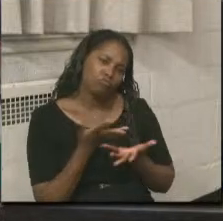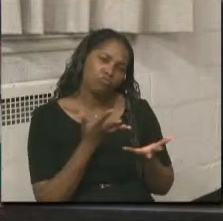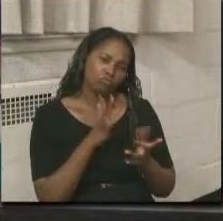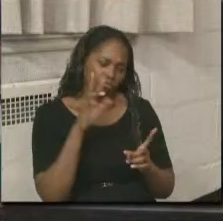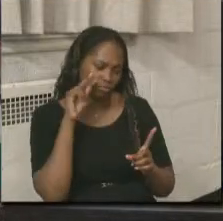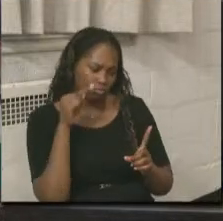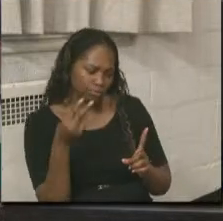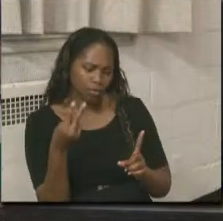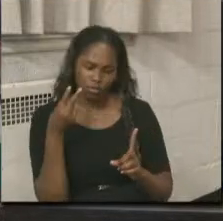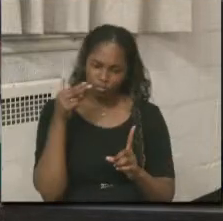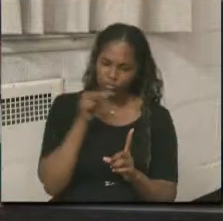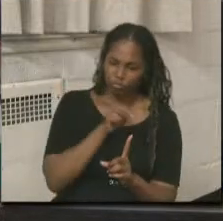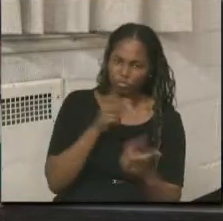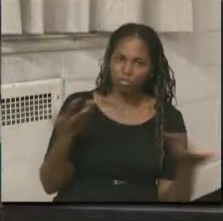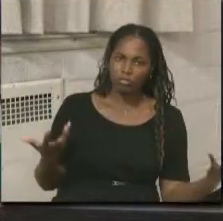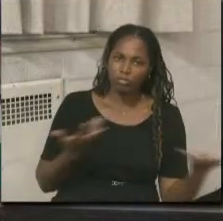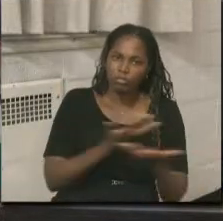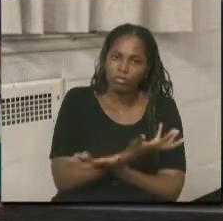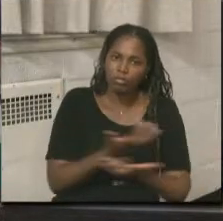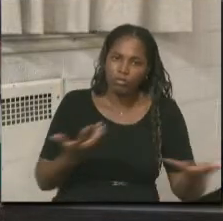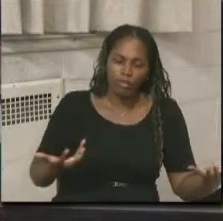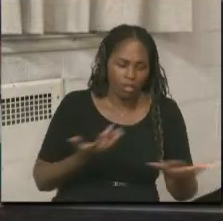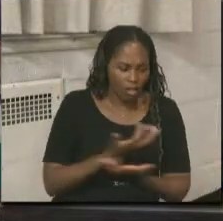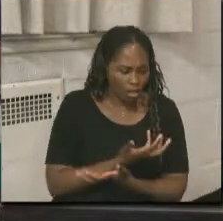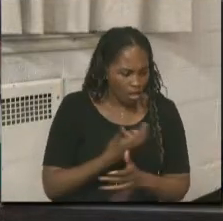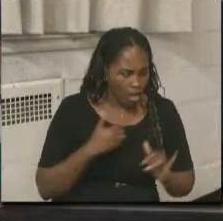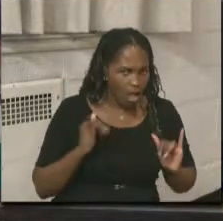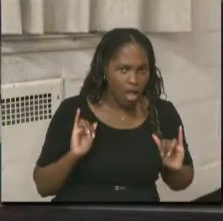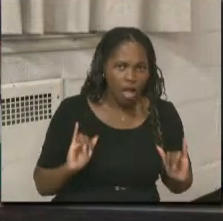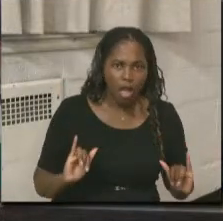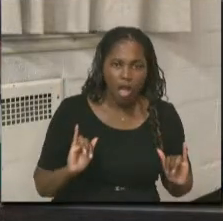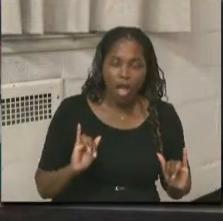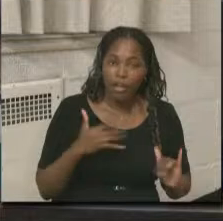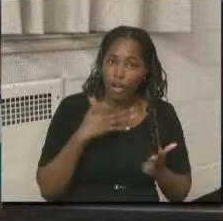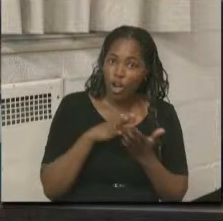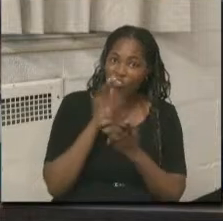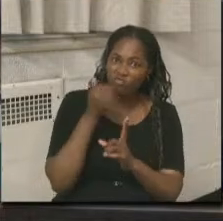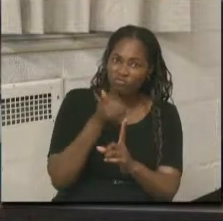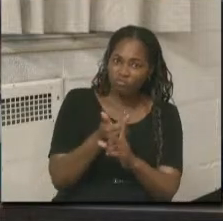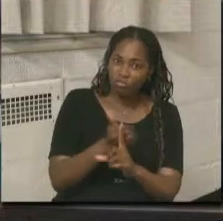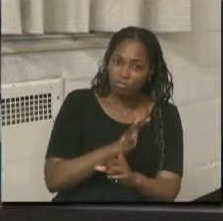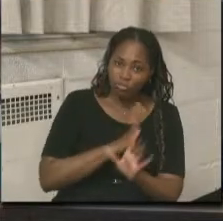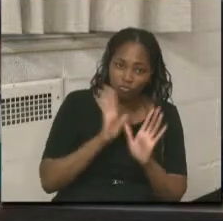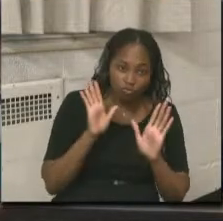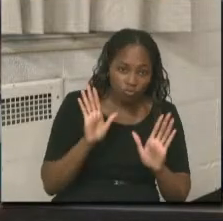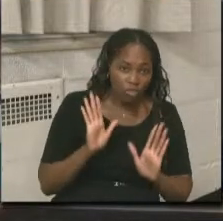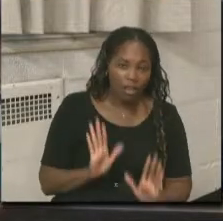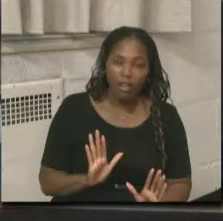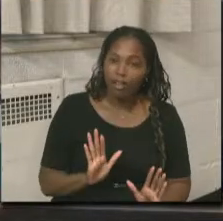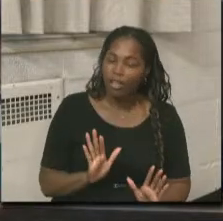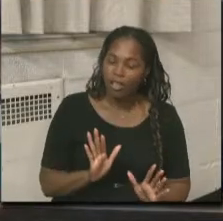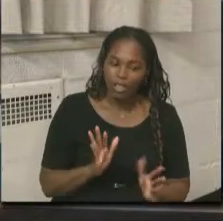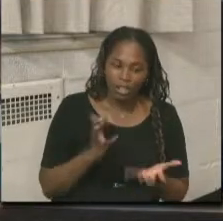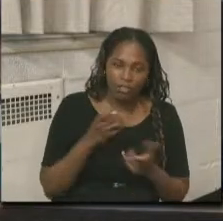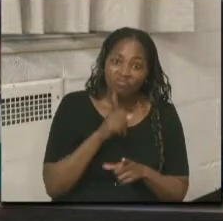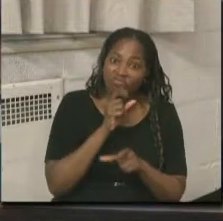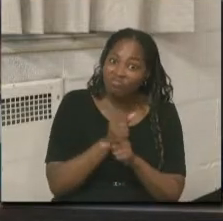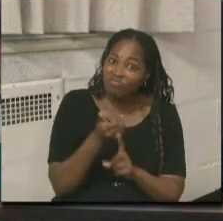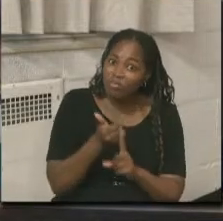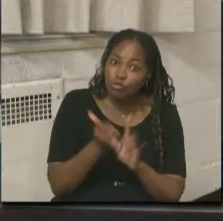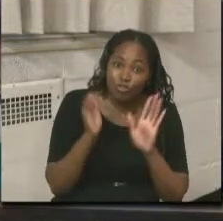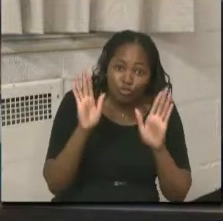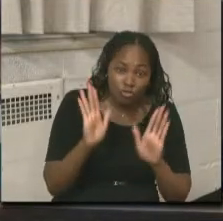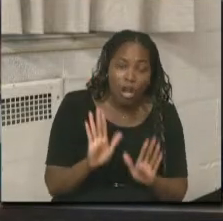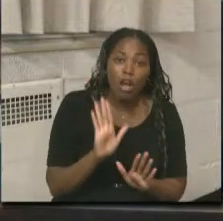knew that you are somebody that is just great. You are truly great, and your love